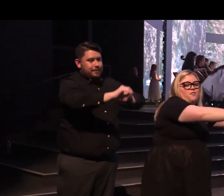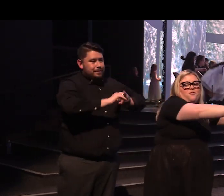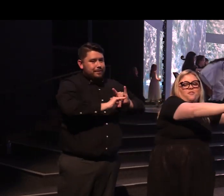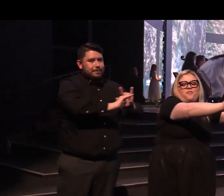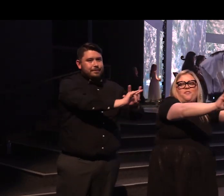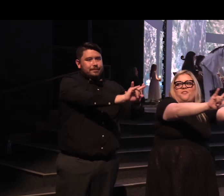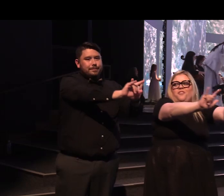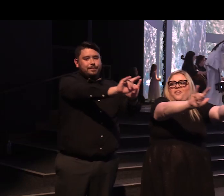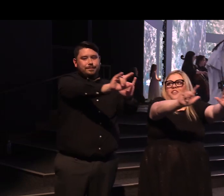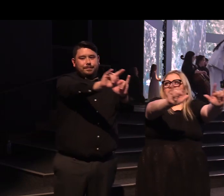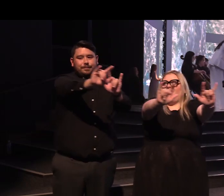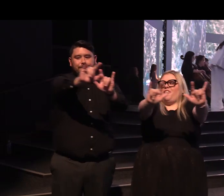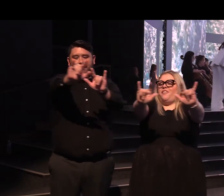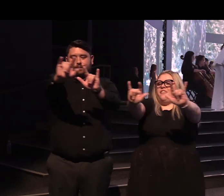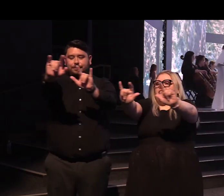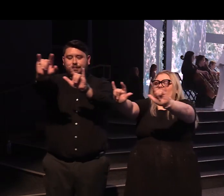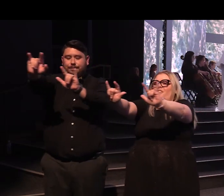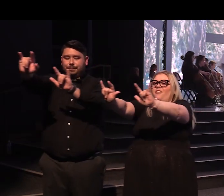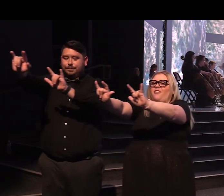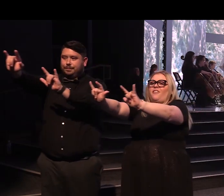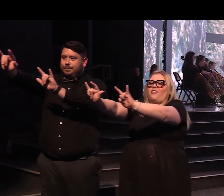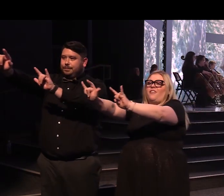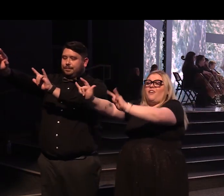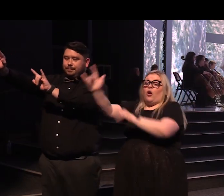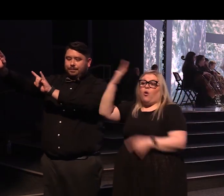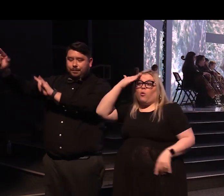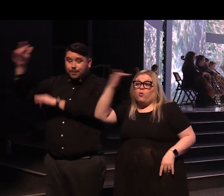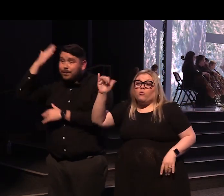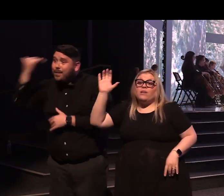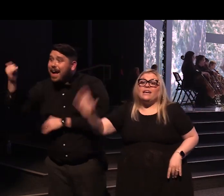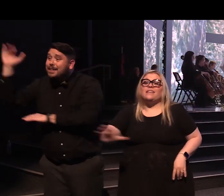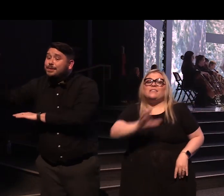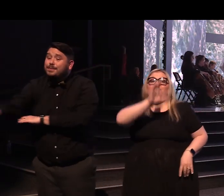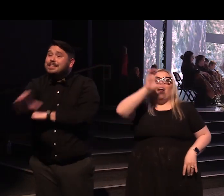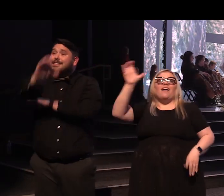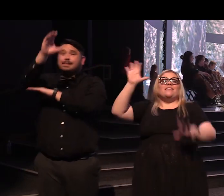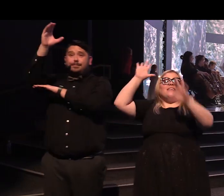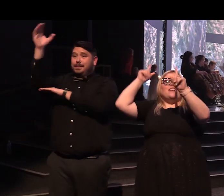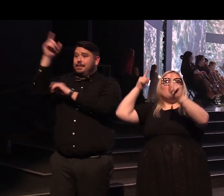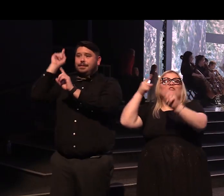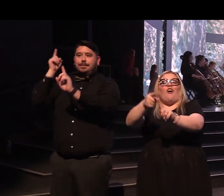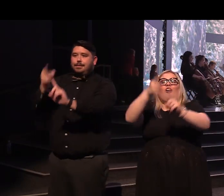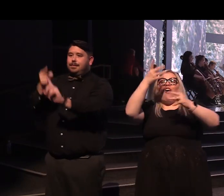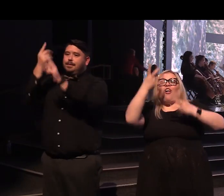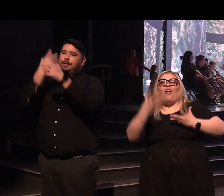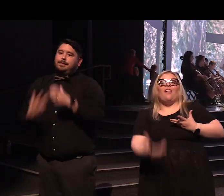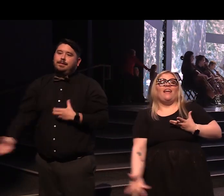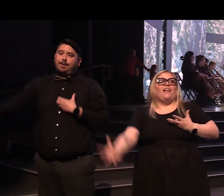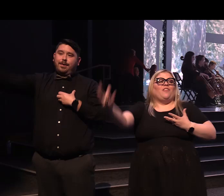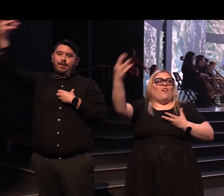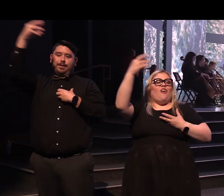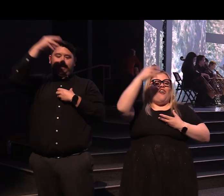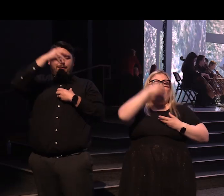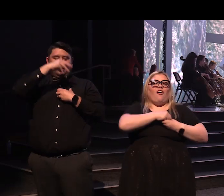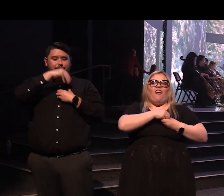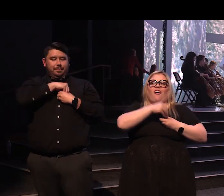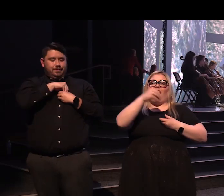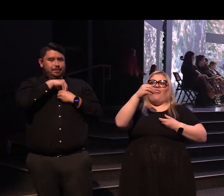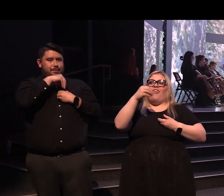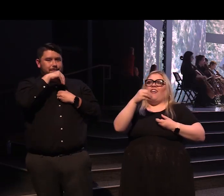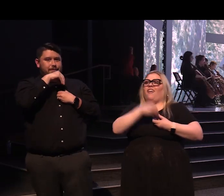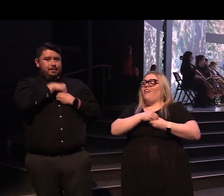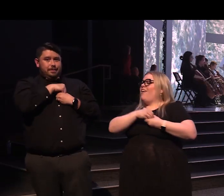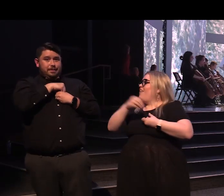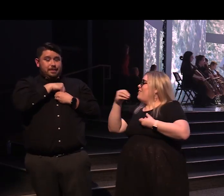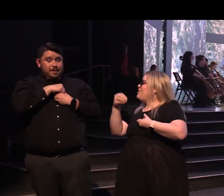you are. Wherever you are. 'Cause Christmas is all in the